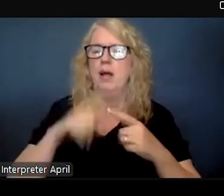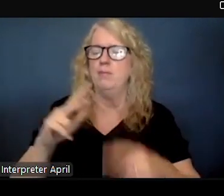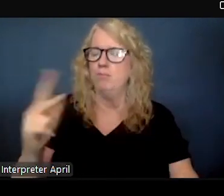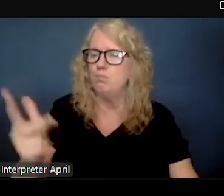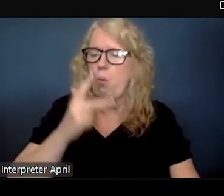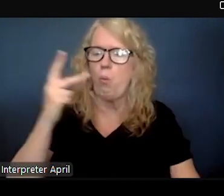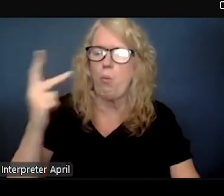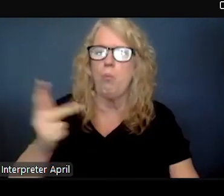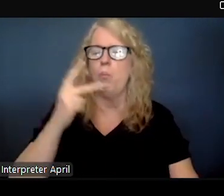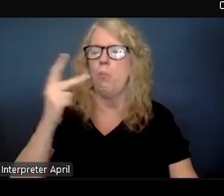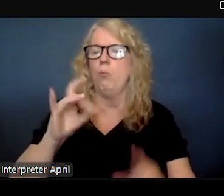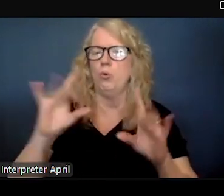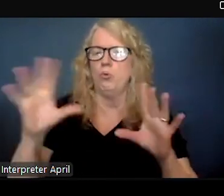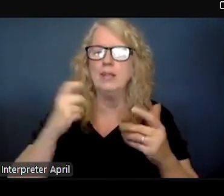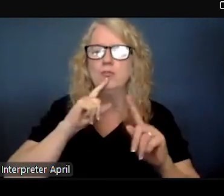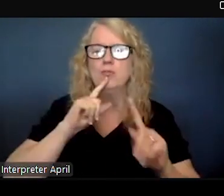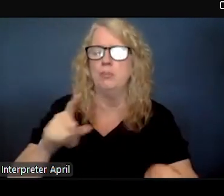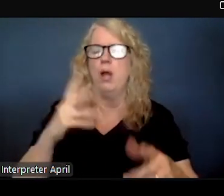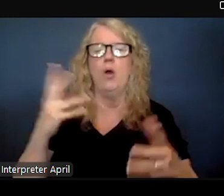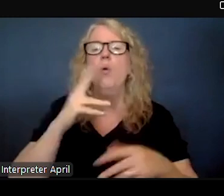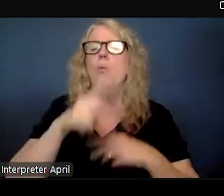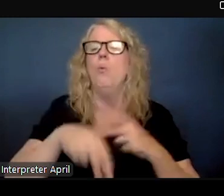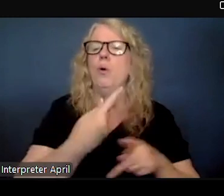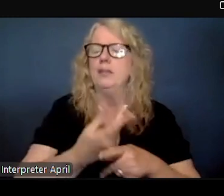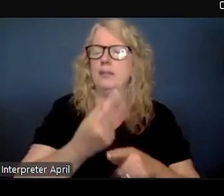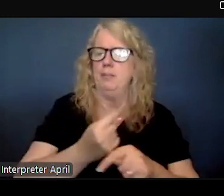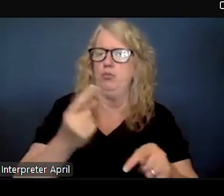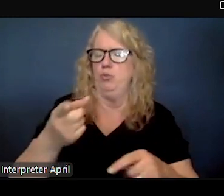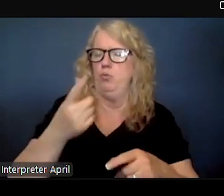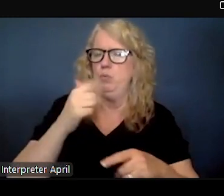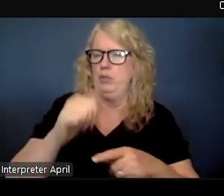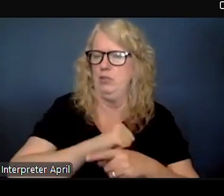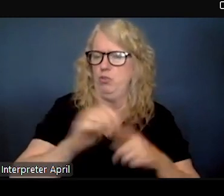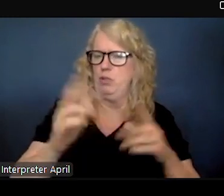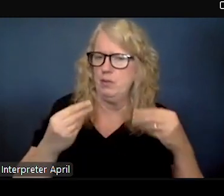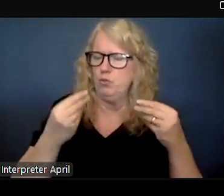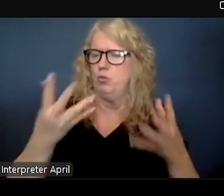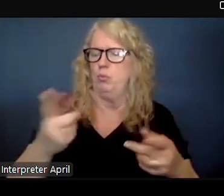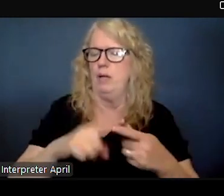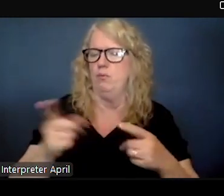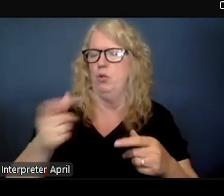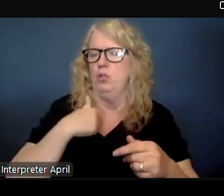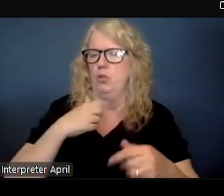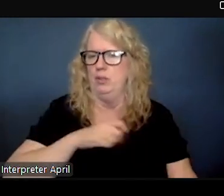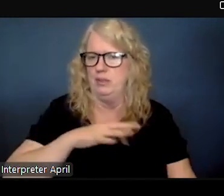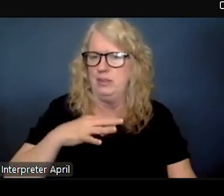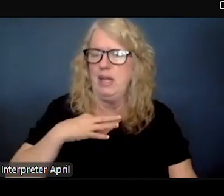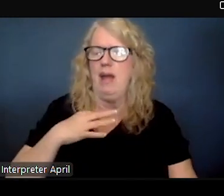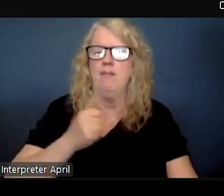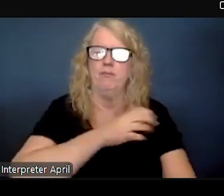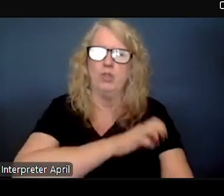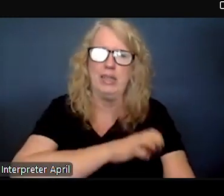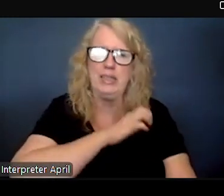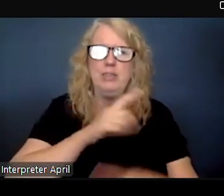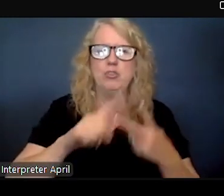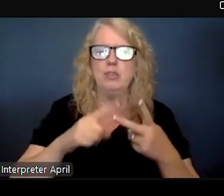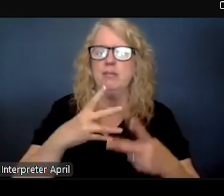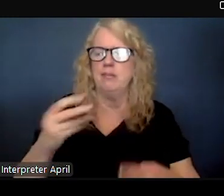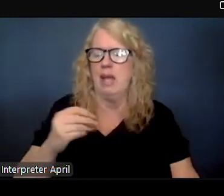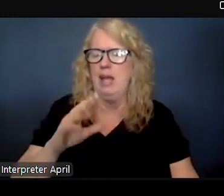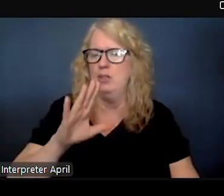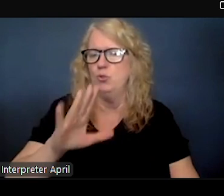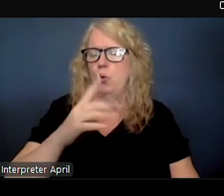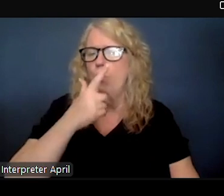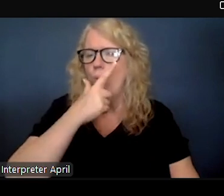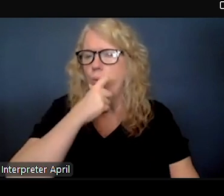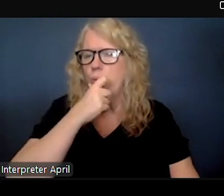response. What type of trainings do you guys provide for your staff, clinicians, and your